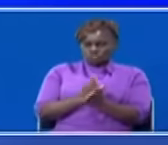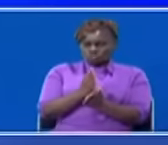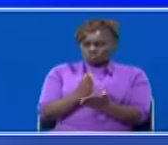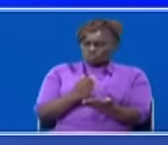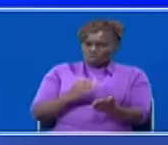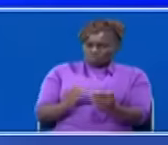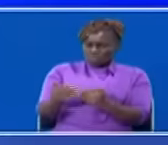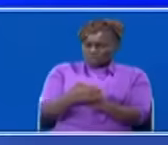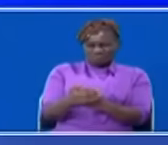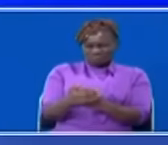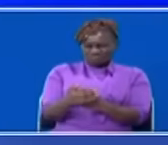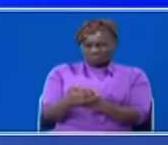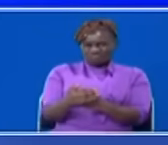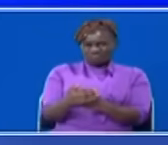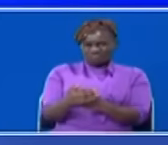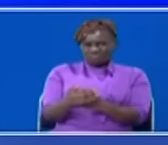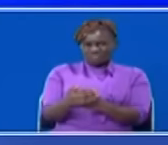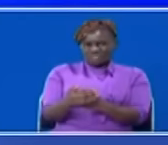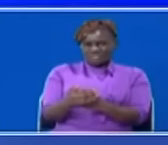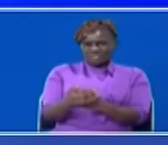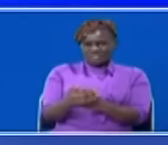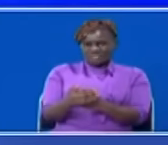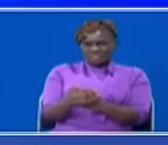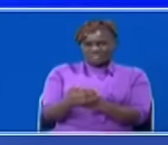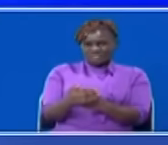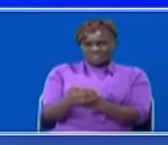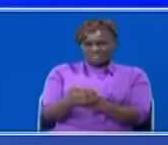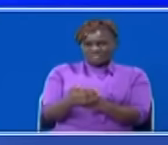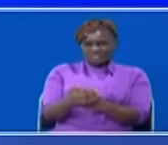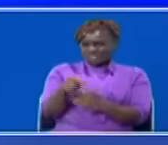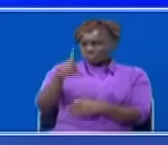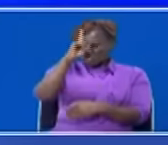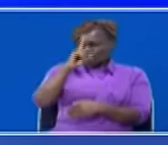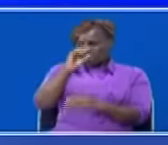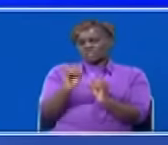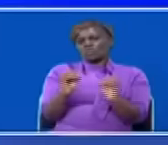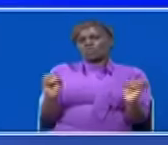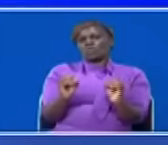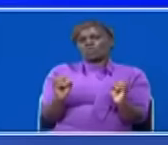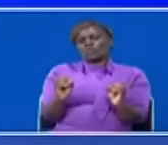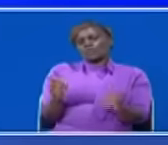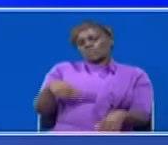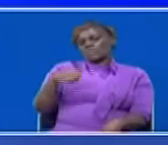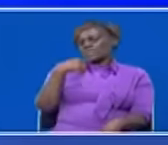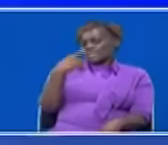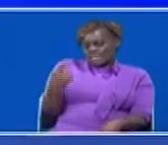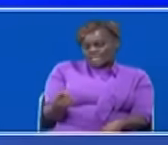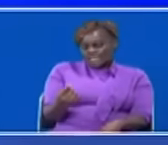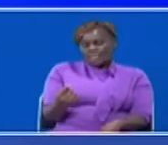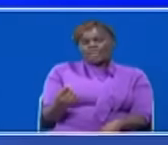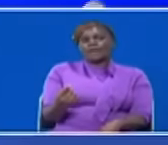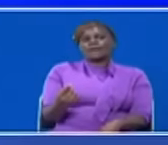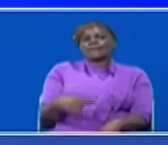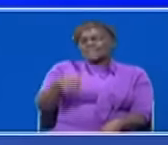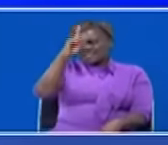disband IEBC and retain Isaac Hassan? Unless really you are not serious about reforms. And so what we are saying is that there